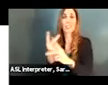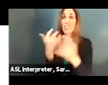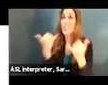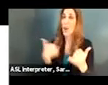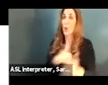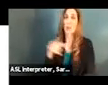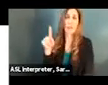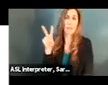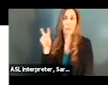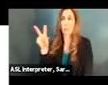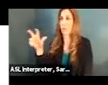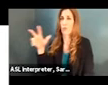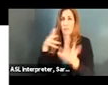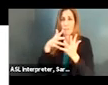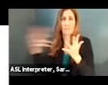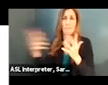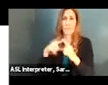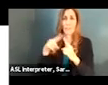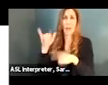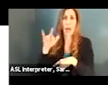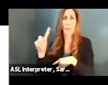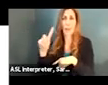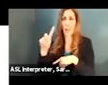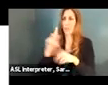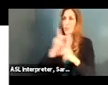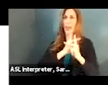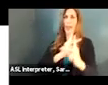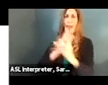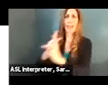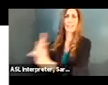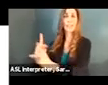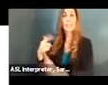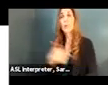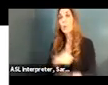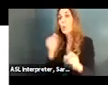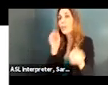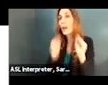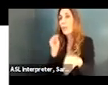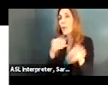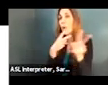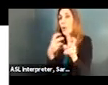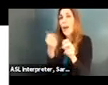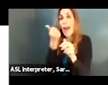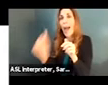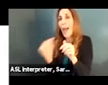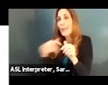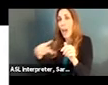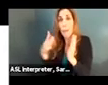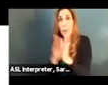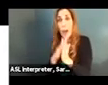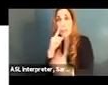hundreds of iPads to lend, and we can put any app that anybody requests on that